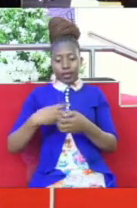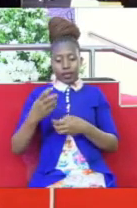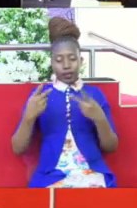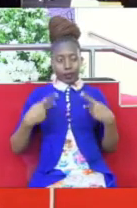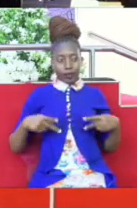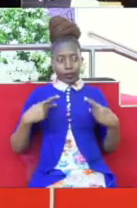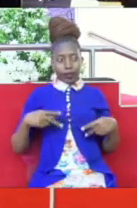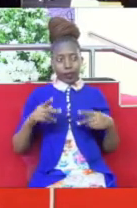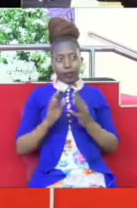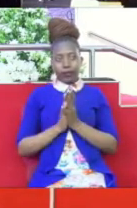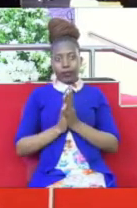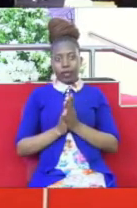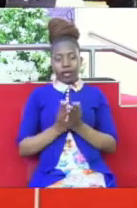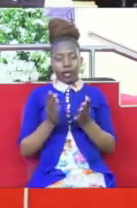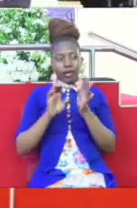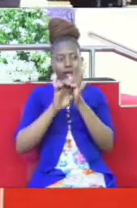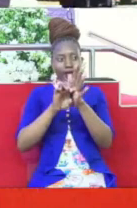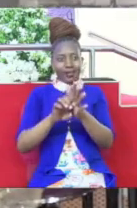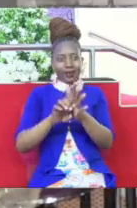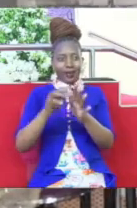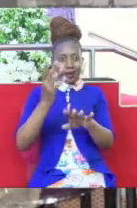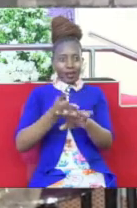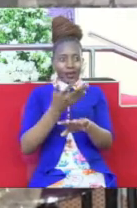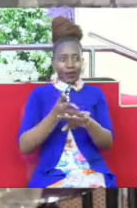biashara was a Kikuyu. Alikuwa Mkikuyu.